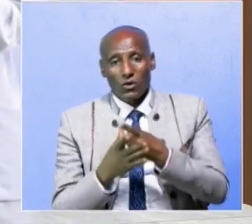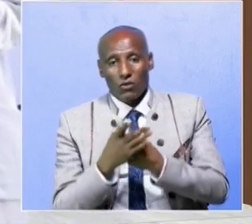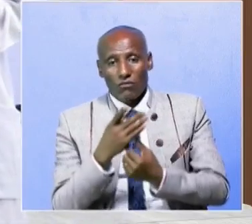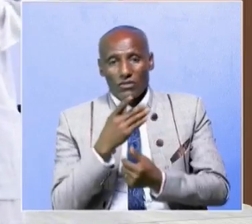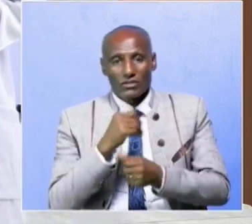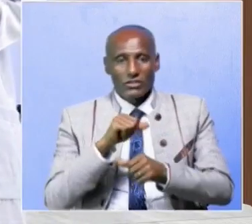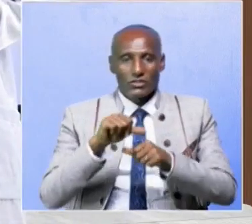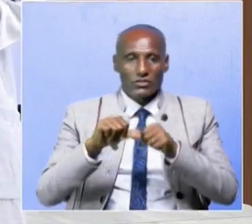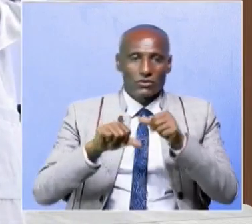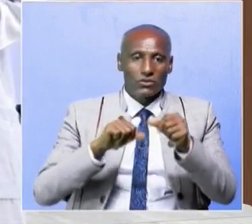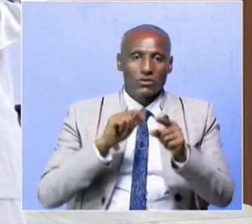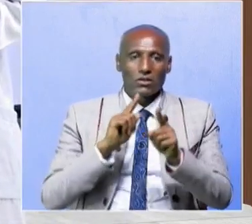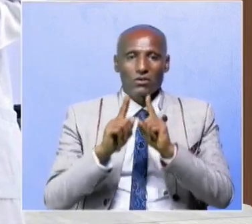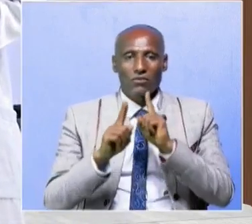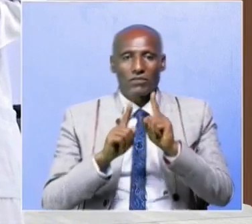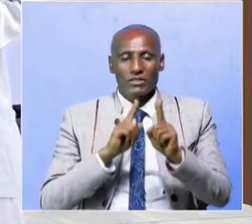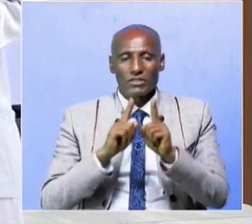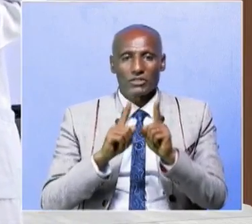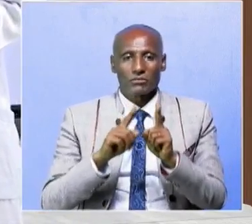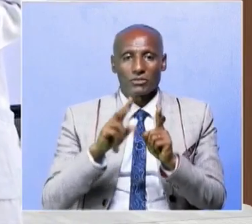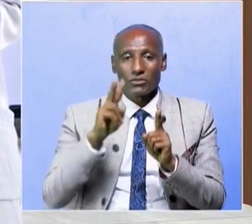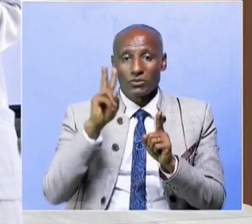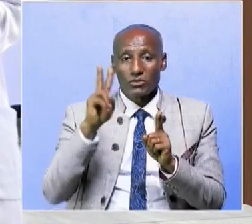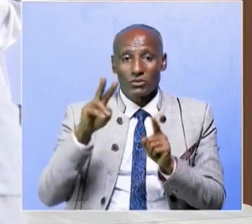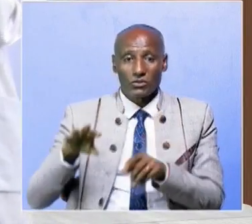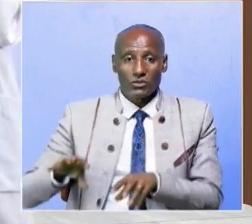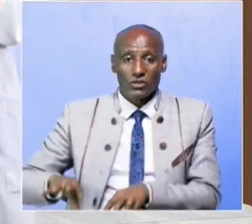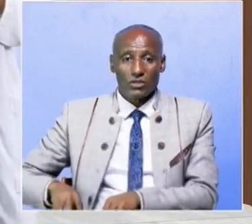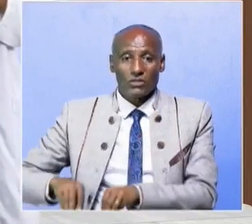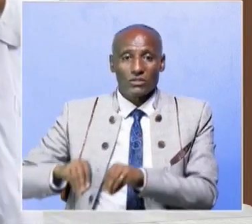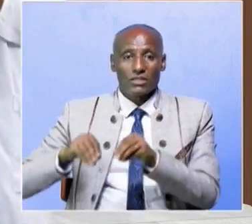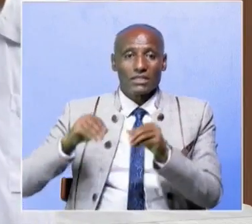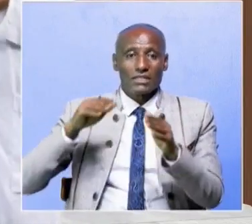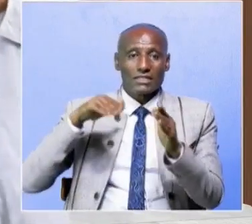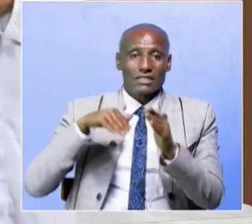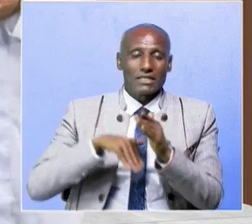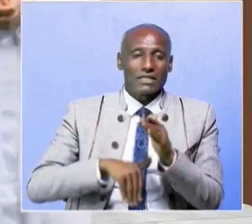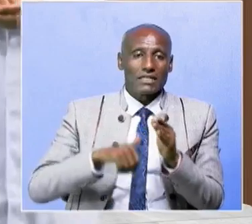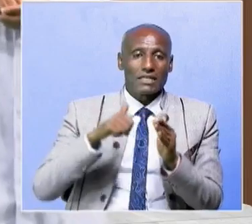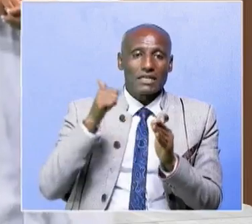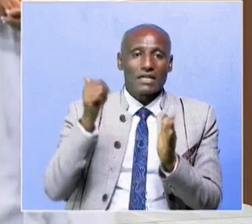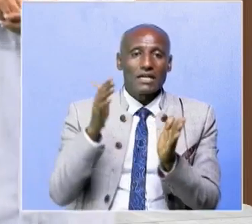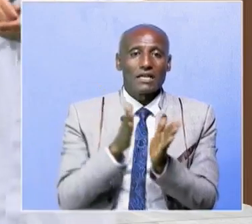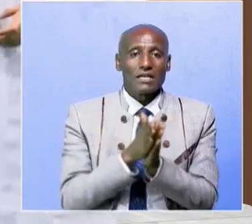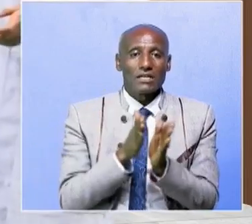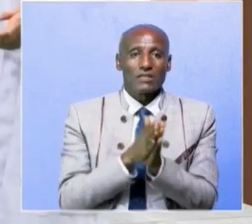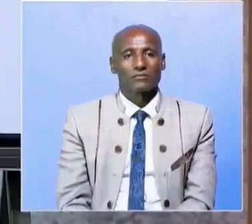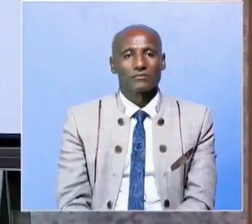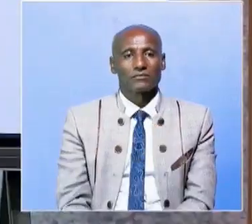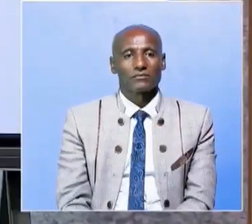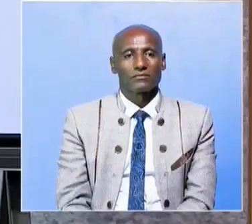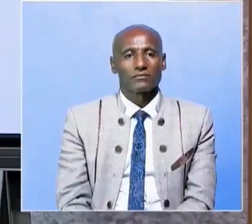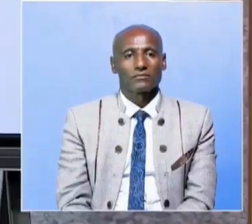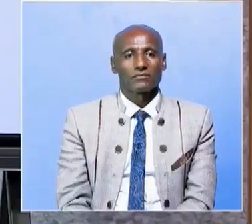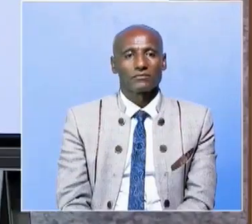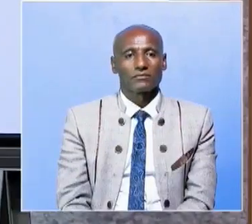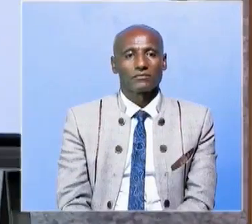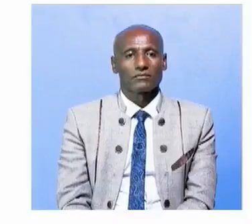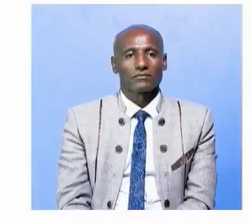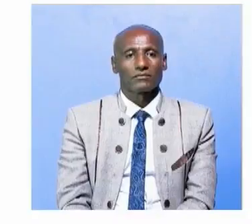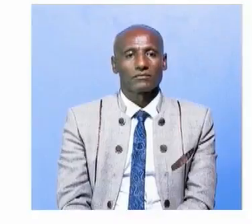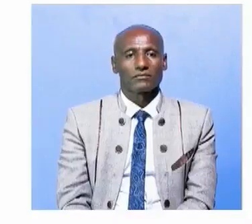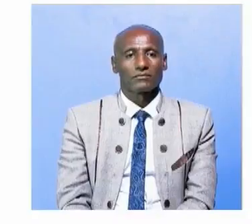two students in a school and how they give and receive opinions, okay?